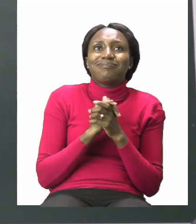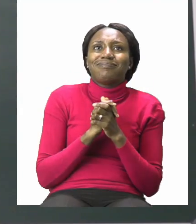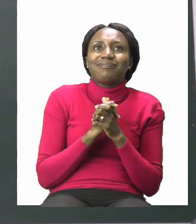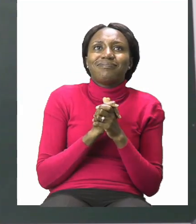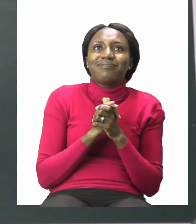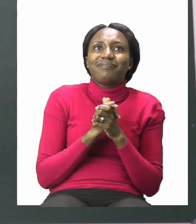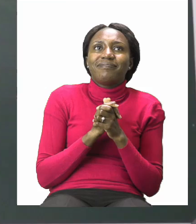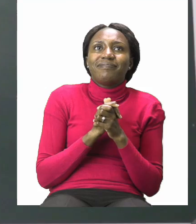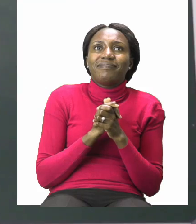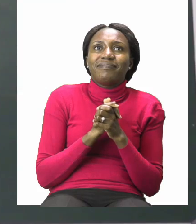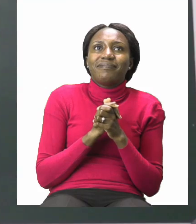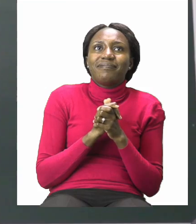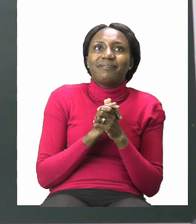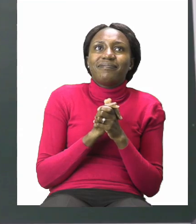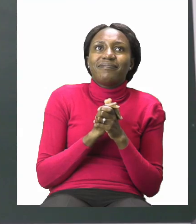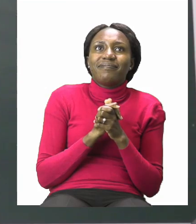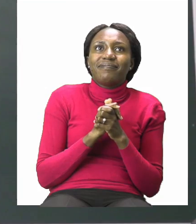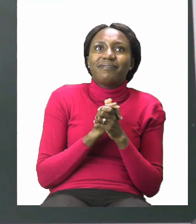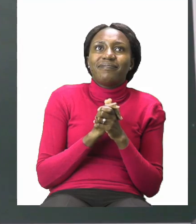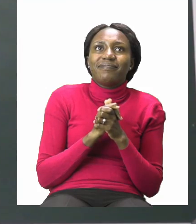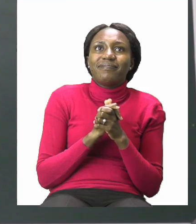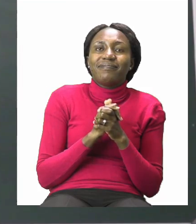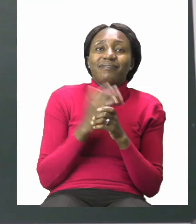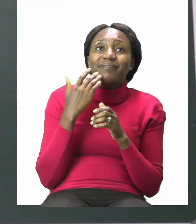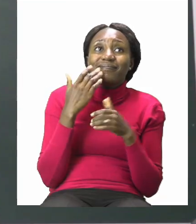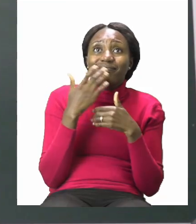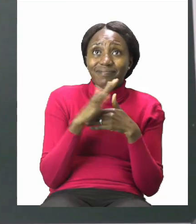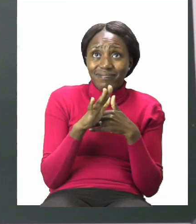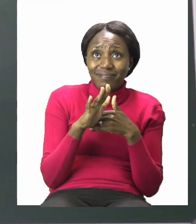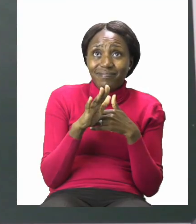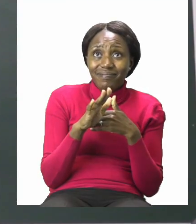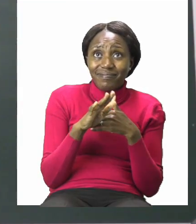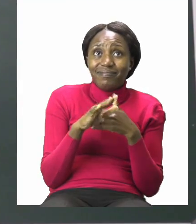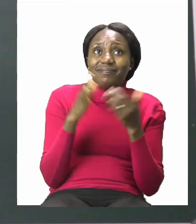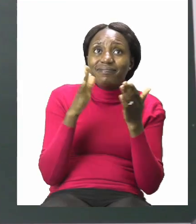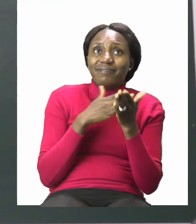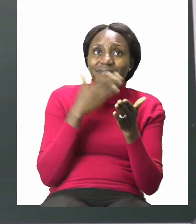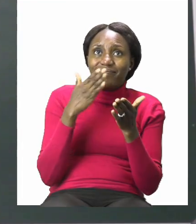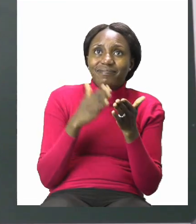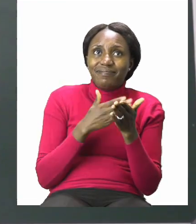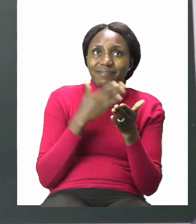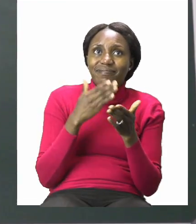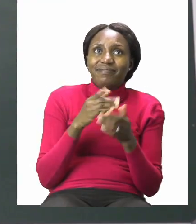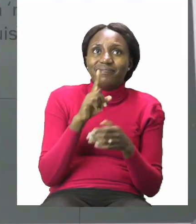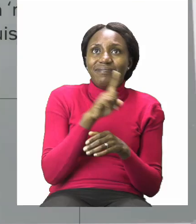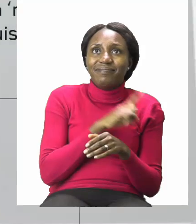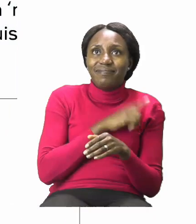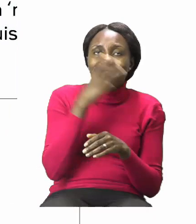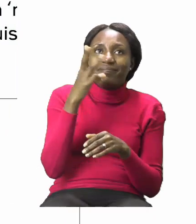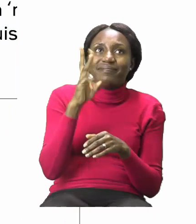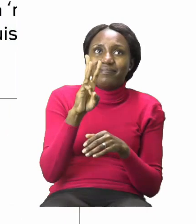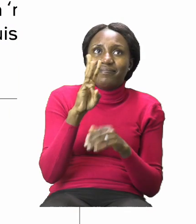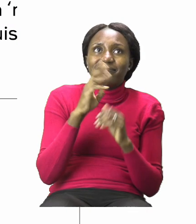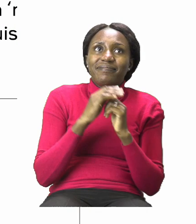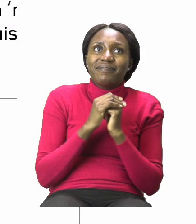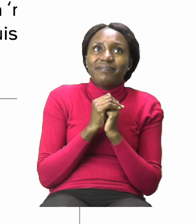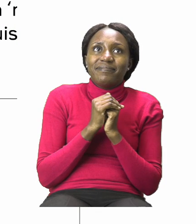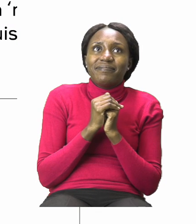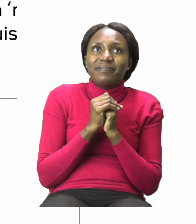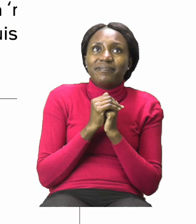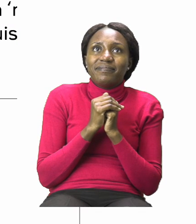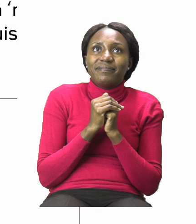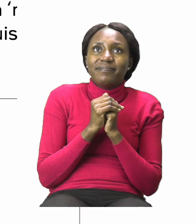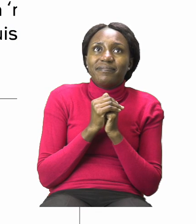Also, when you're done, you can quickly move to the next page, page 16. On